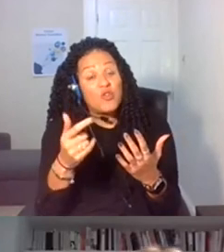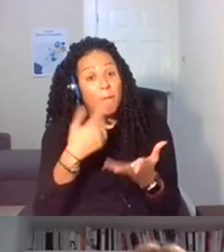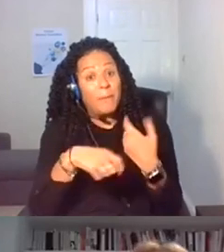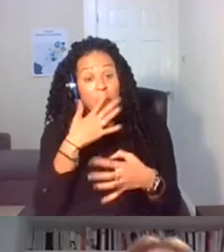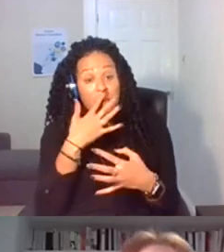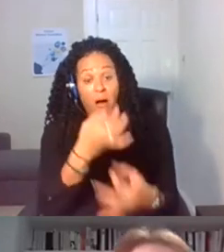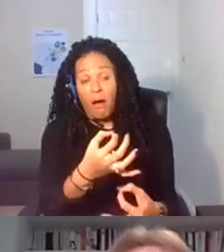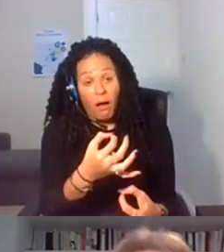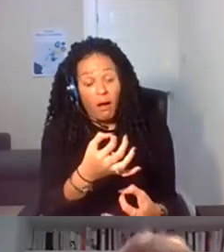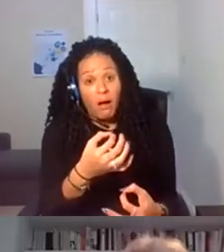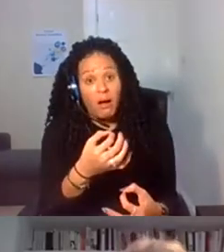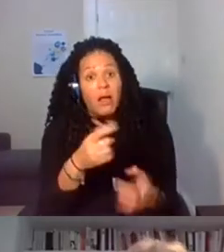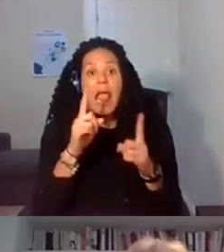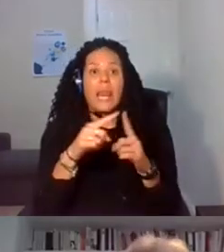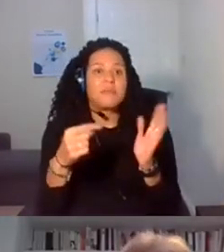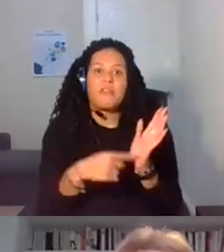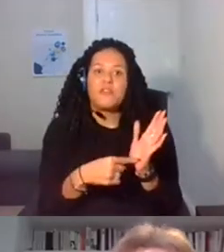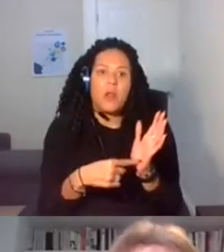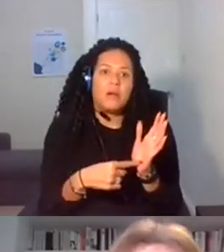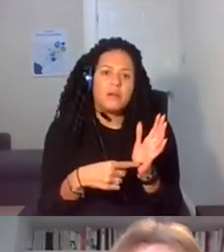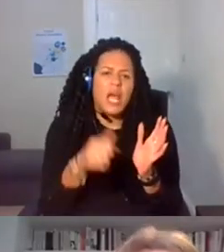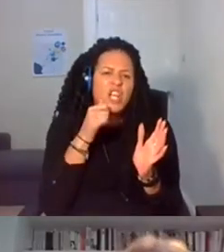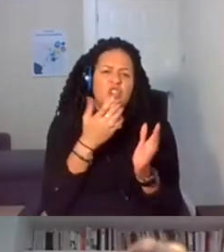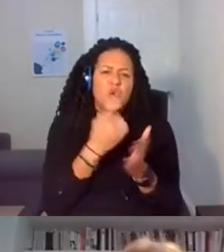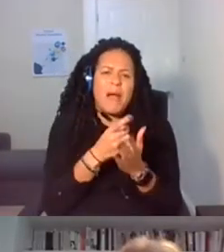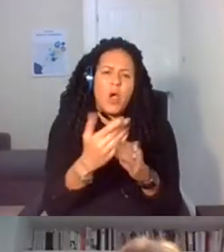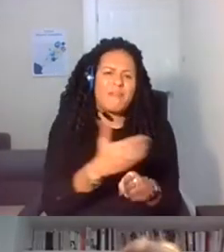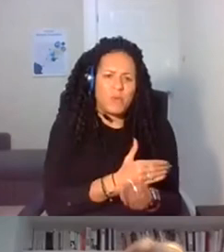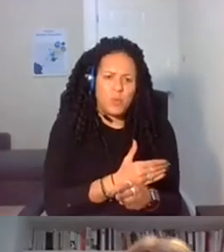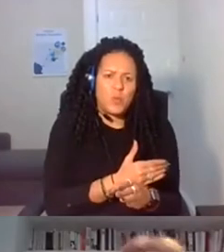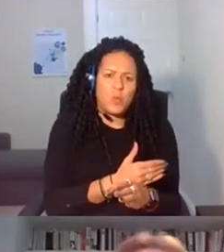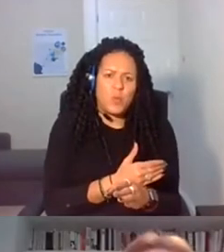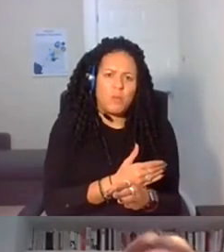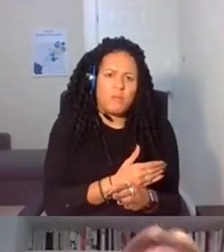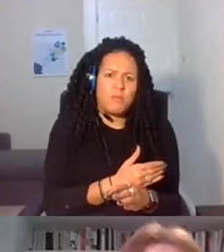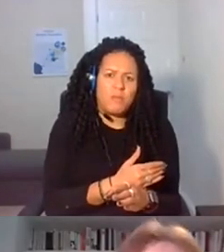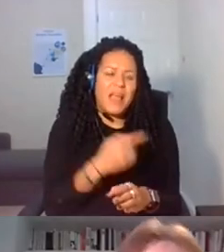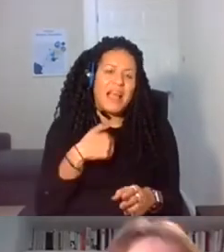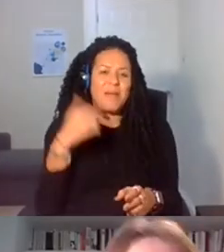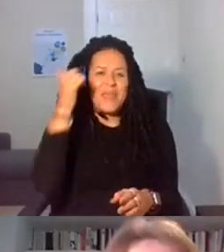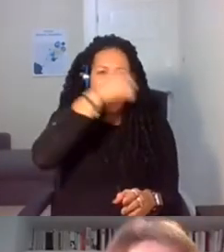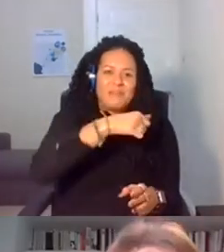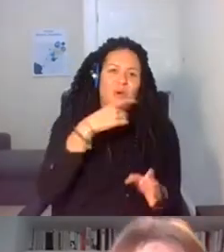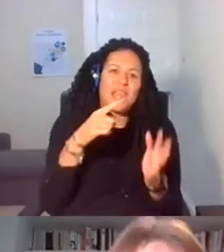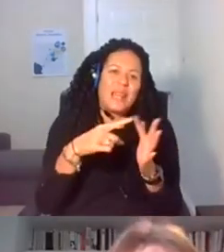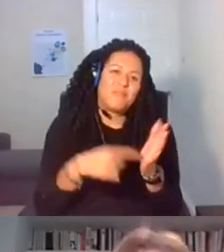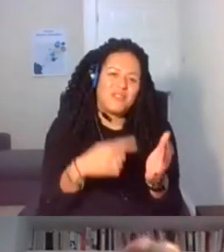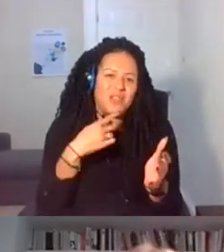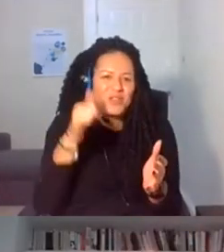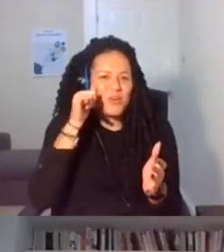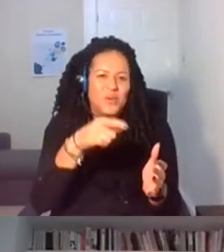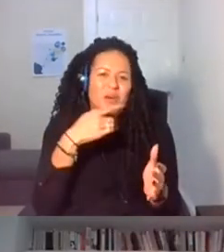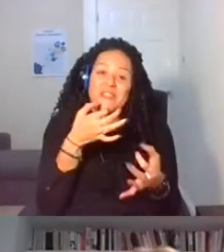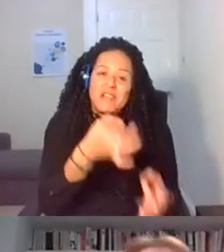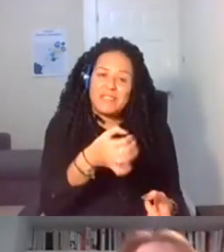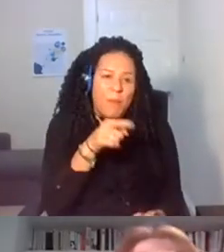by. Elizabeth Tollett I knew about before, and that basically, I am the expert on Elizabeth Tollett, so I was obviously fascinated